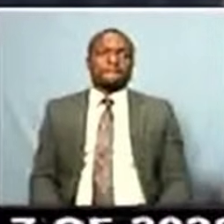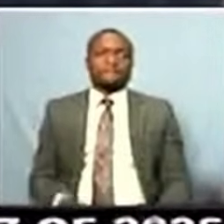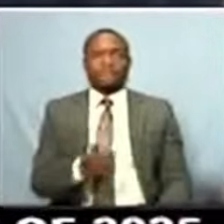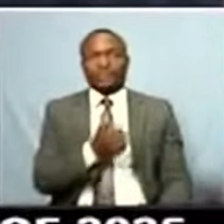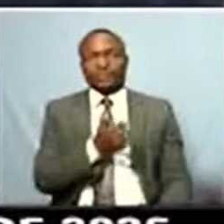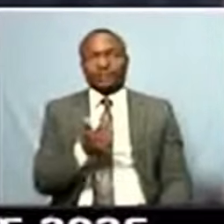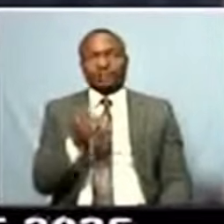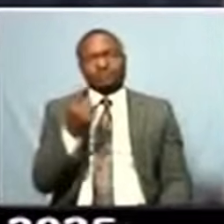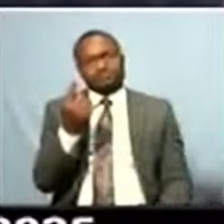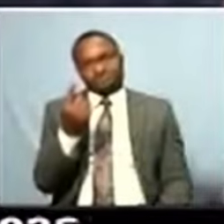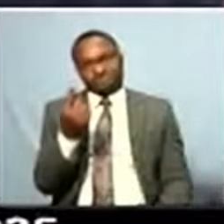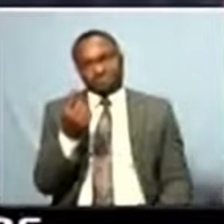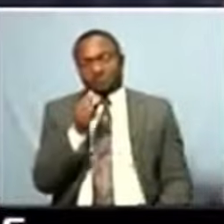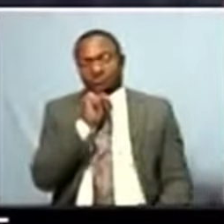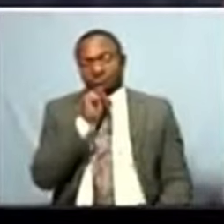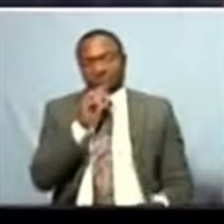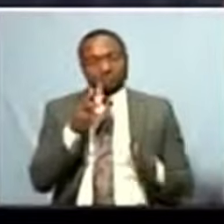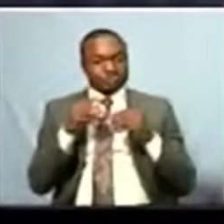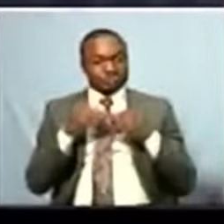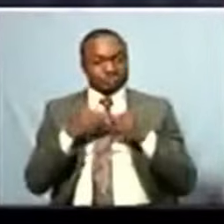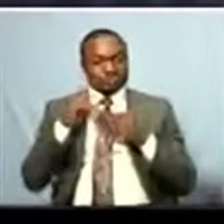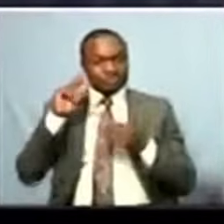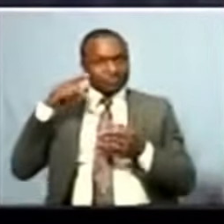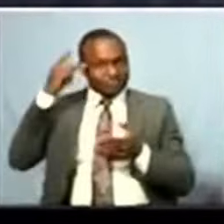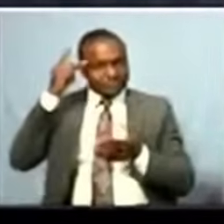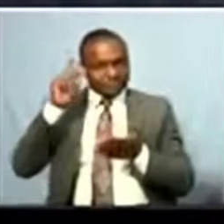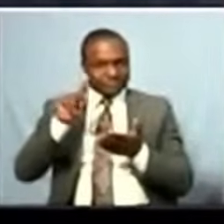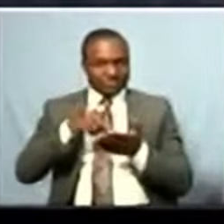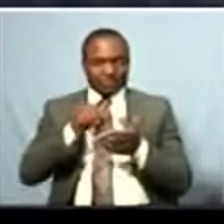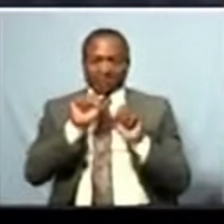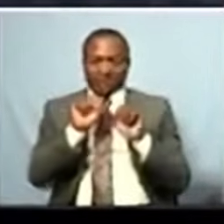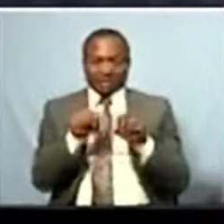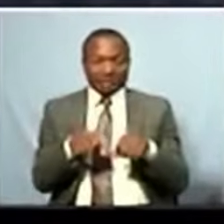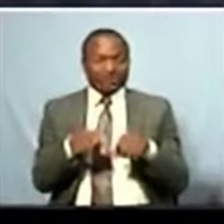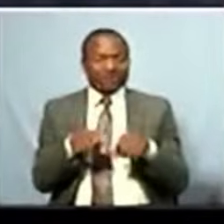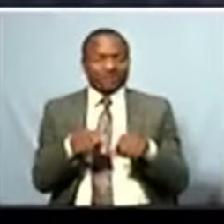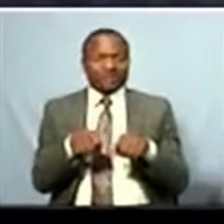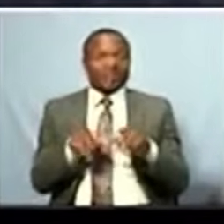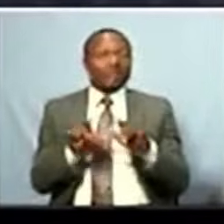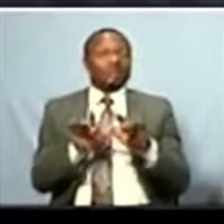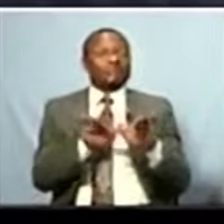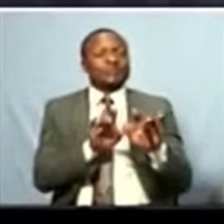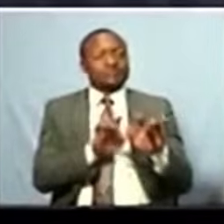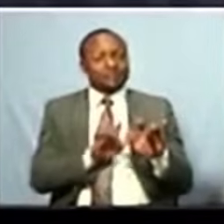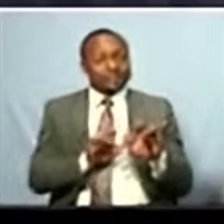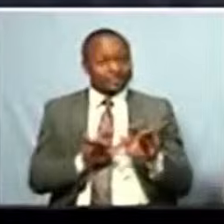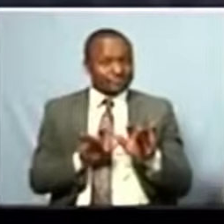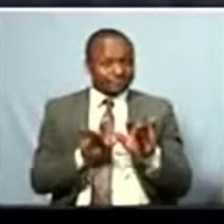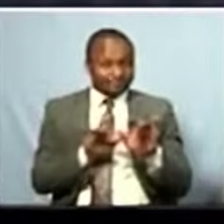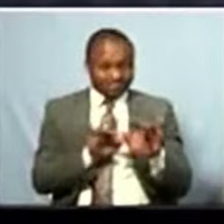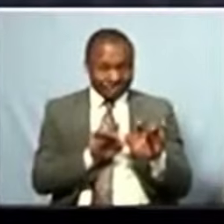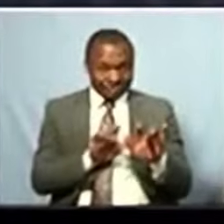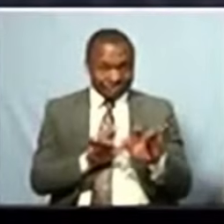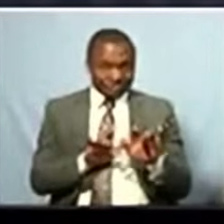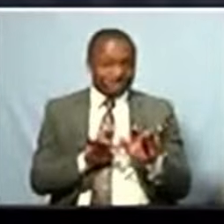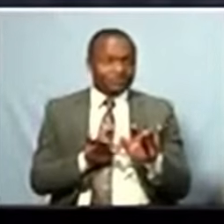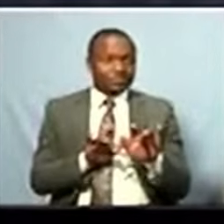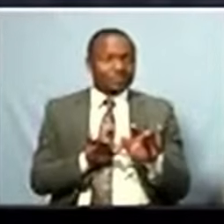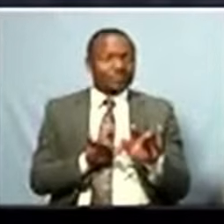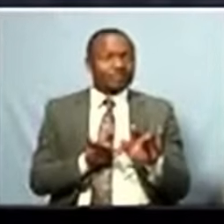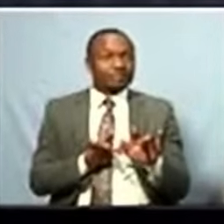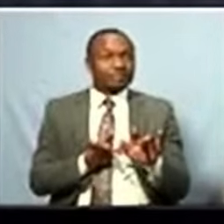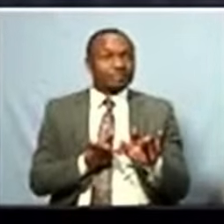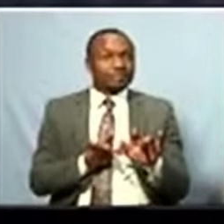anyone who is probably not adopted by the political party may be at the mercy of